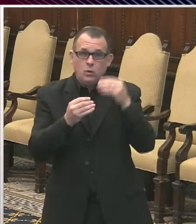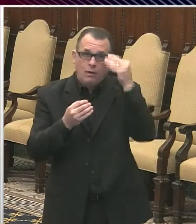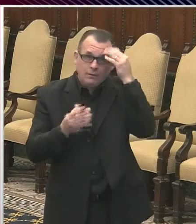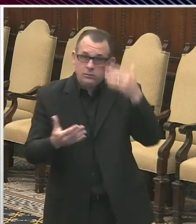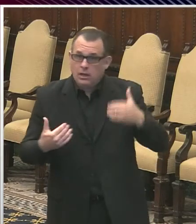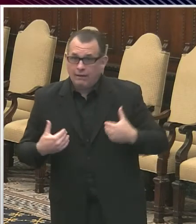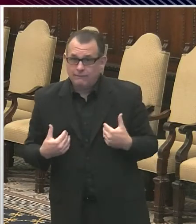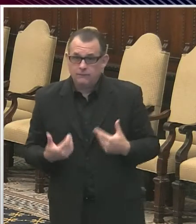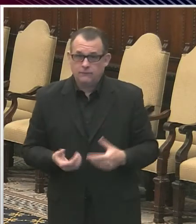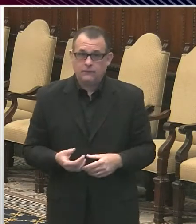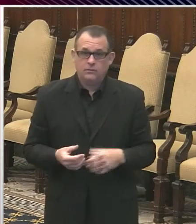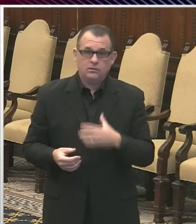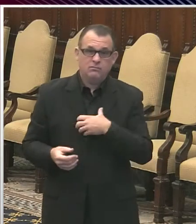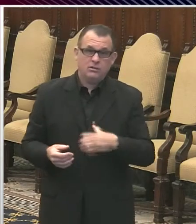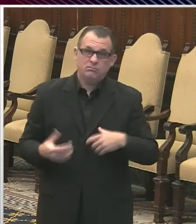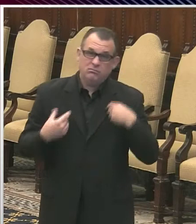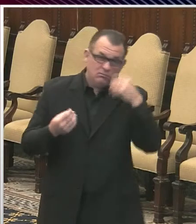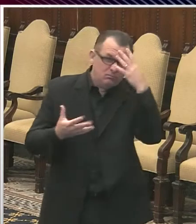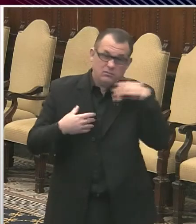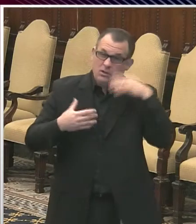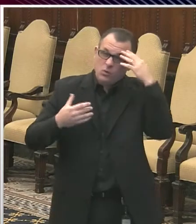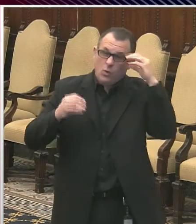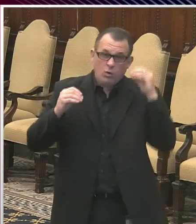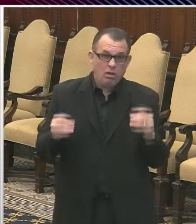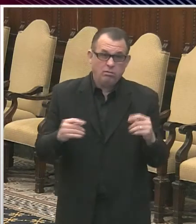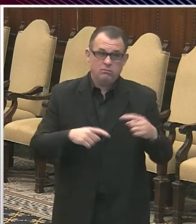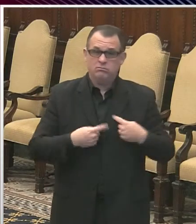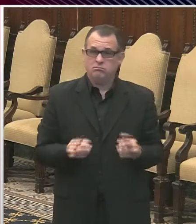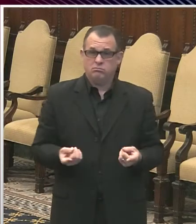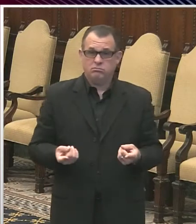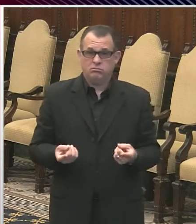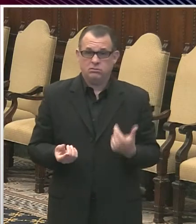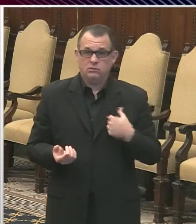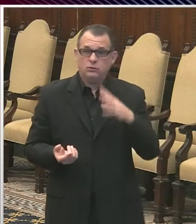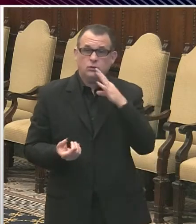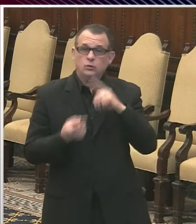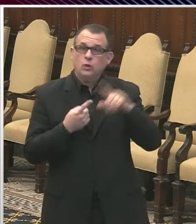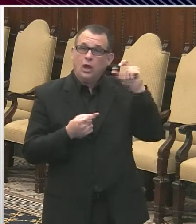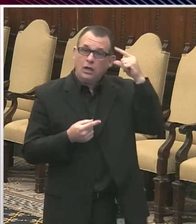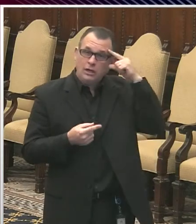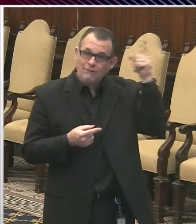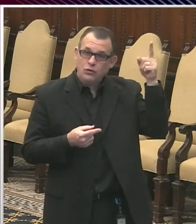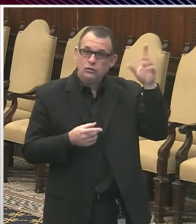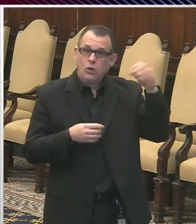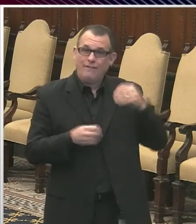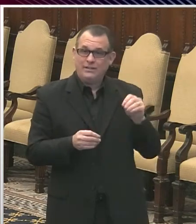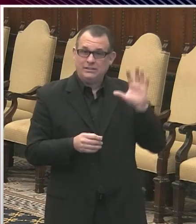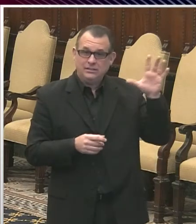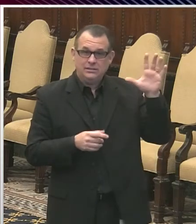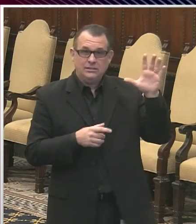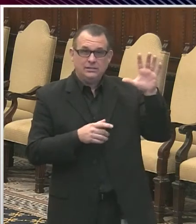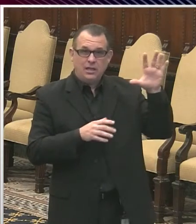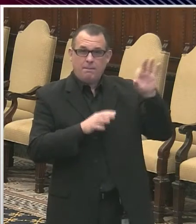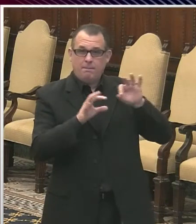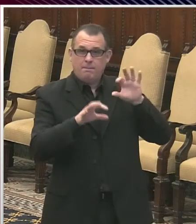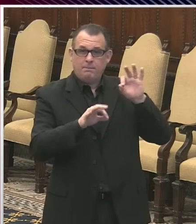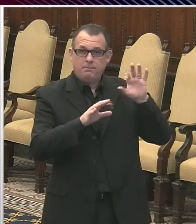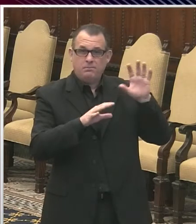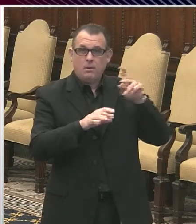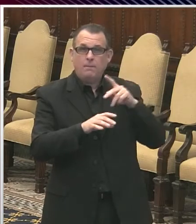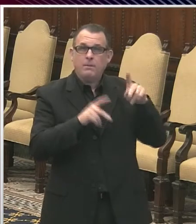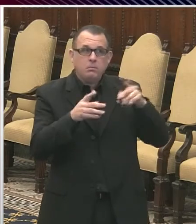Nothing that I'm aware of at this moment. We talk to the governor's office and his folks all the time. I talk